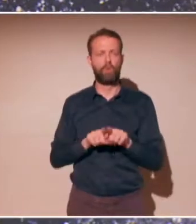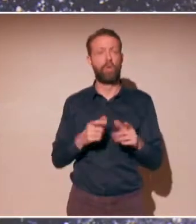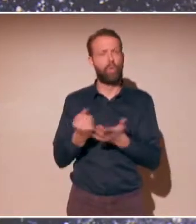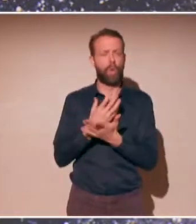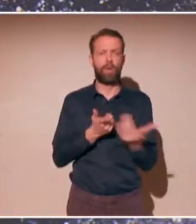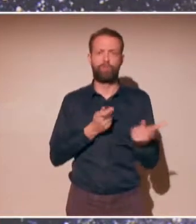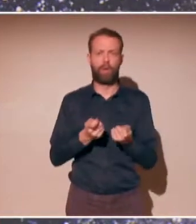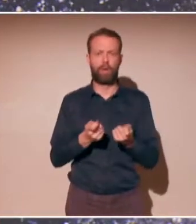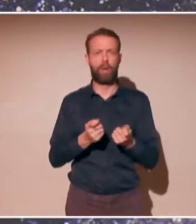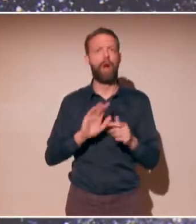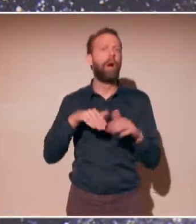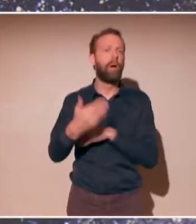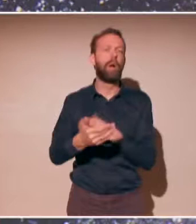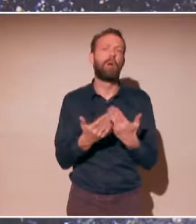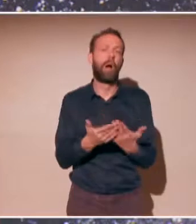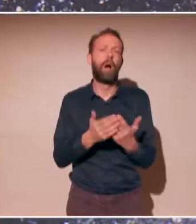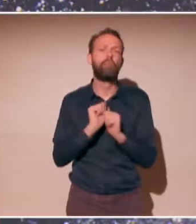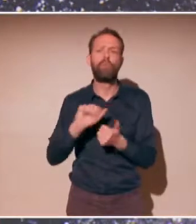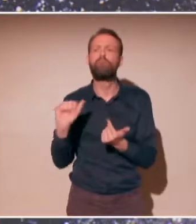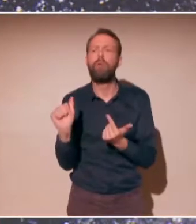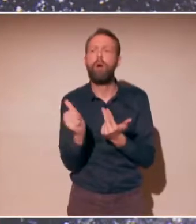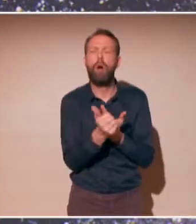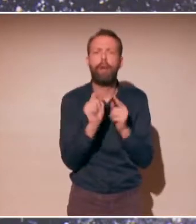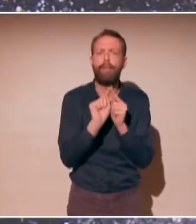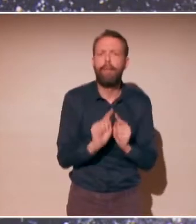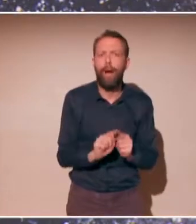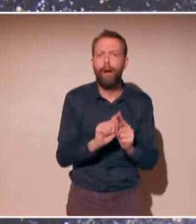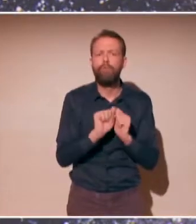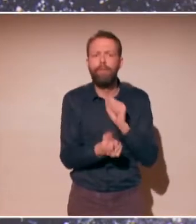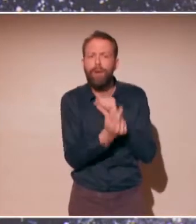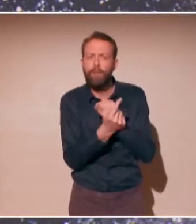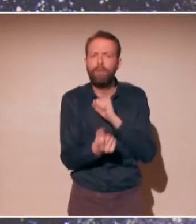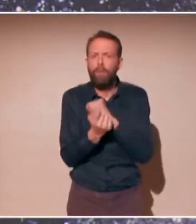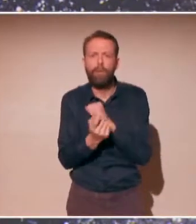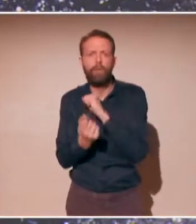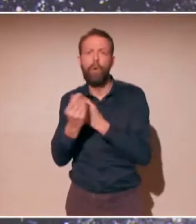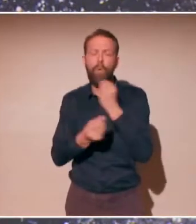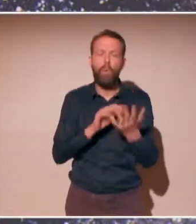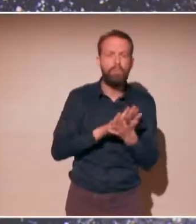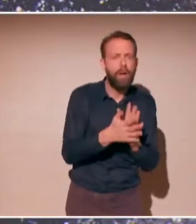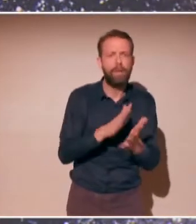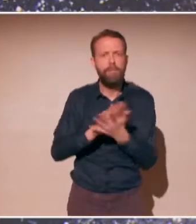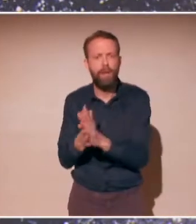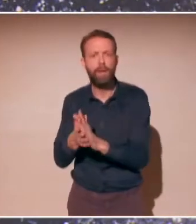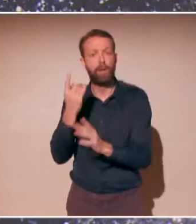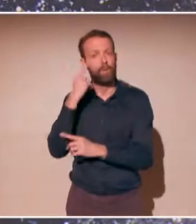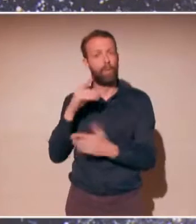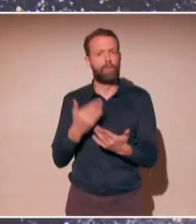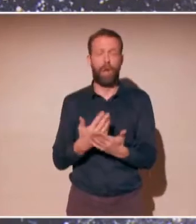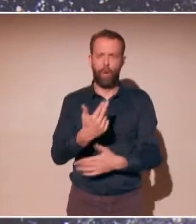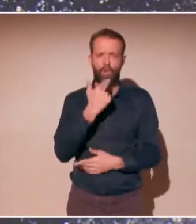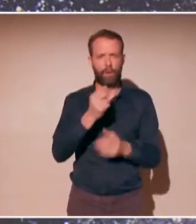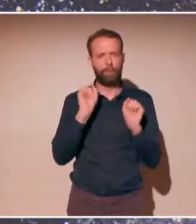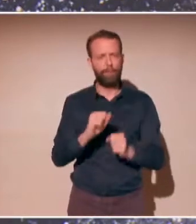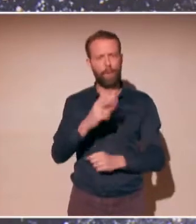each individual's data is protected and that each individual has the mastery over their own data. Make